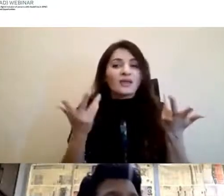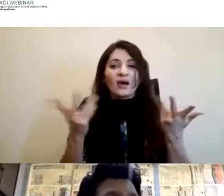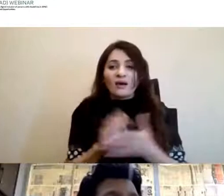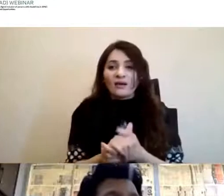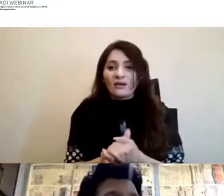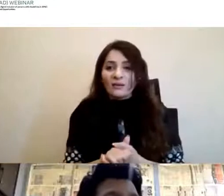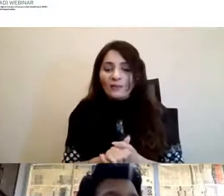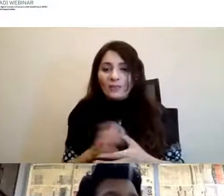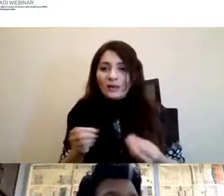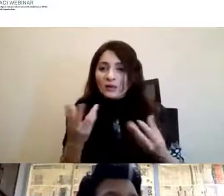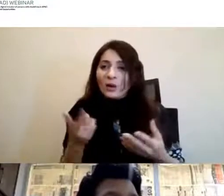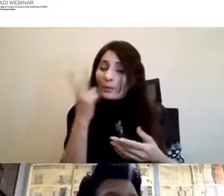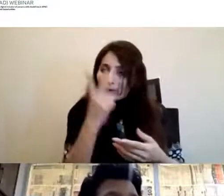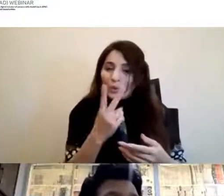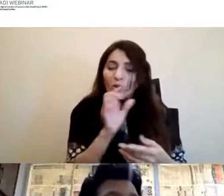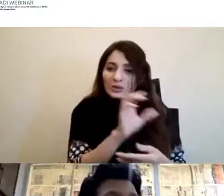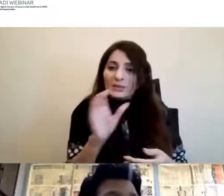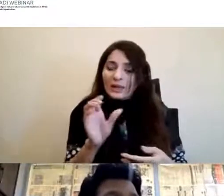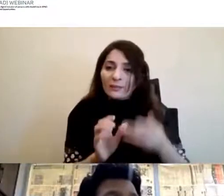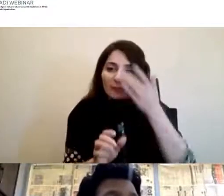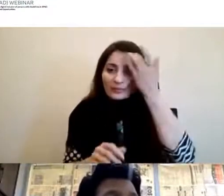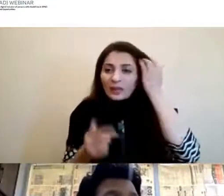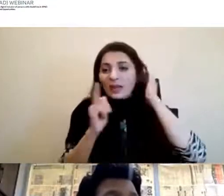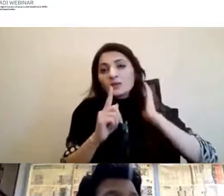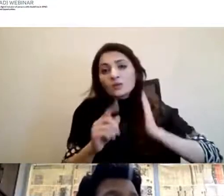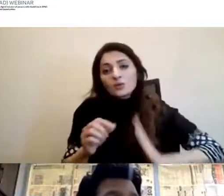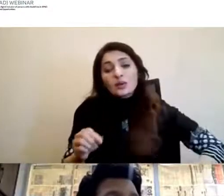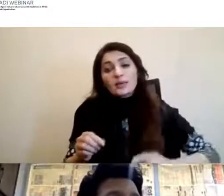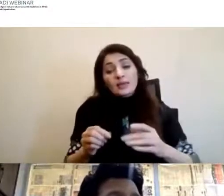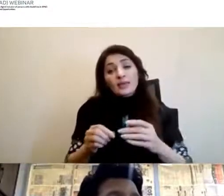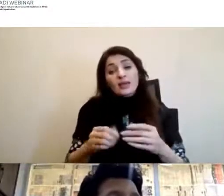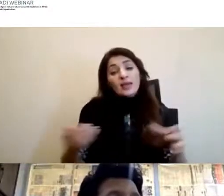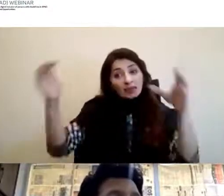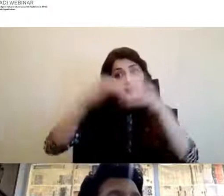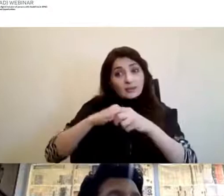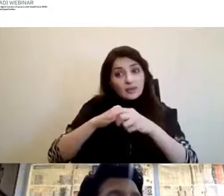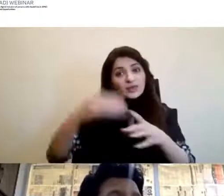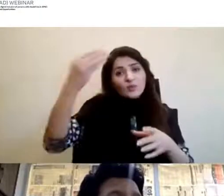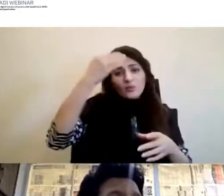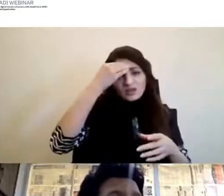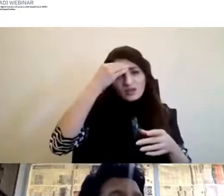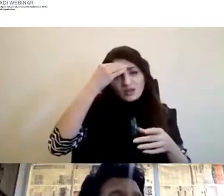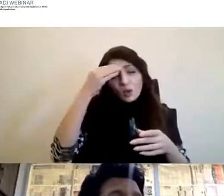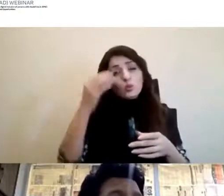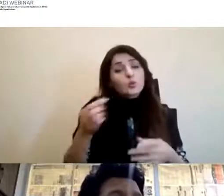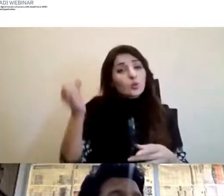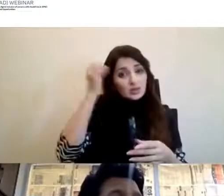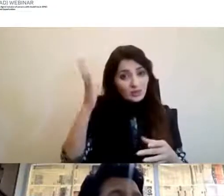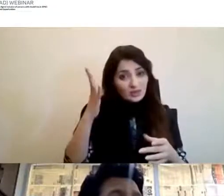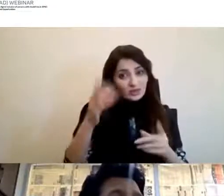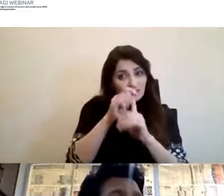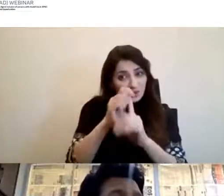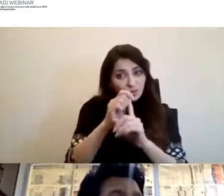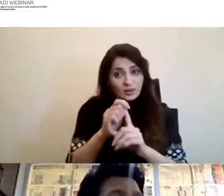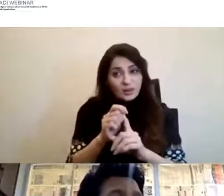Basically, there are 2 points. One is the understanding the accessibility challenge. The UNCRPD Article 1 says all rights for